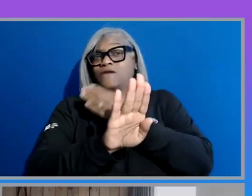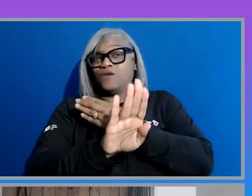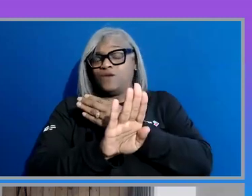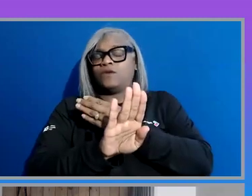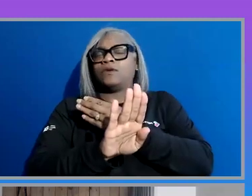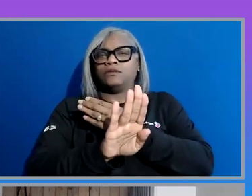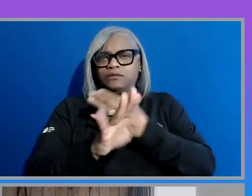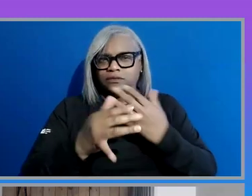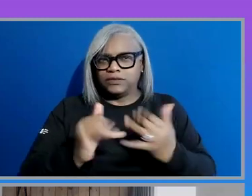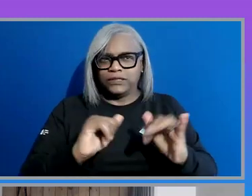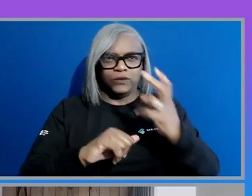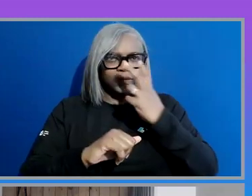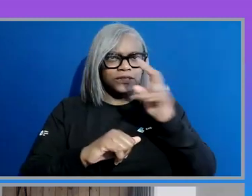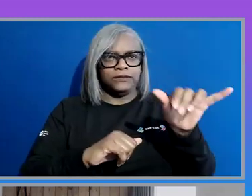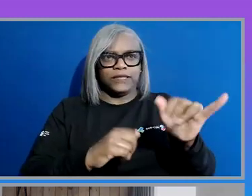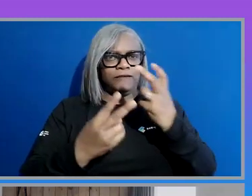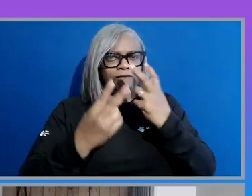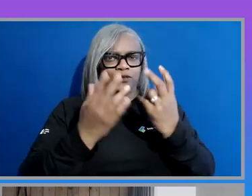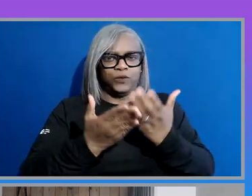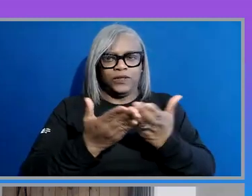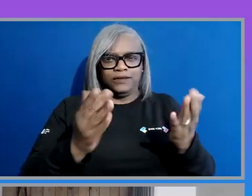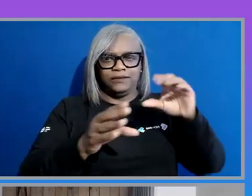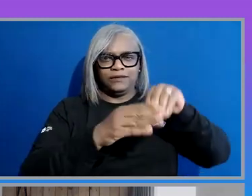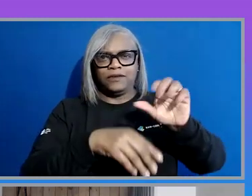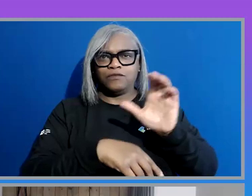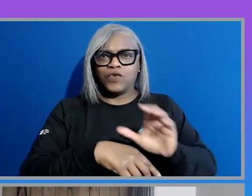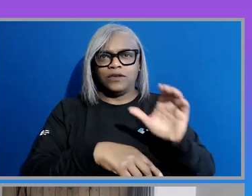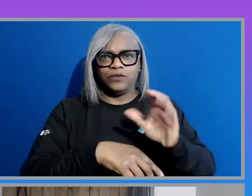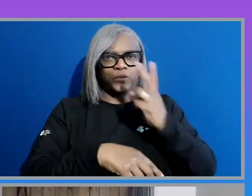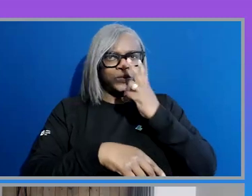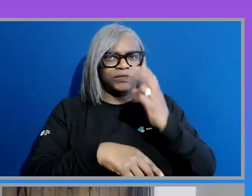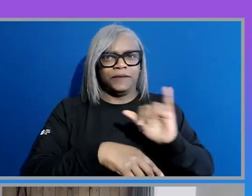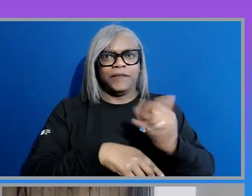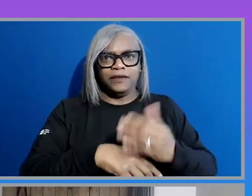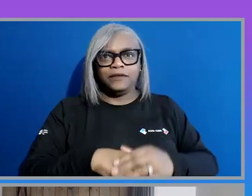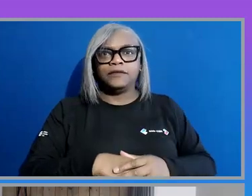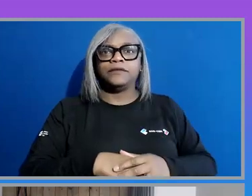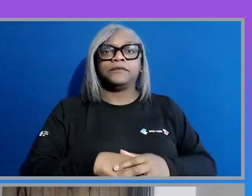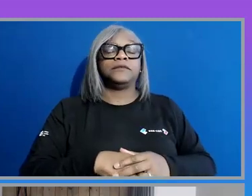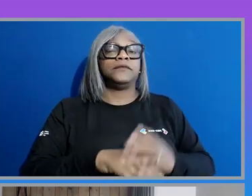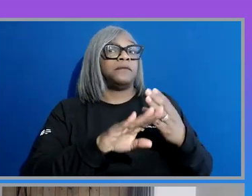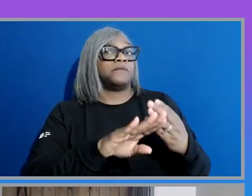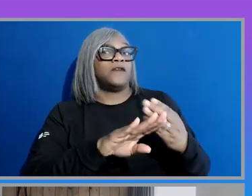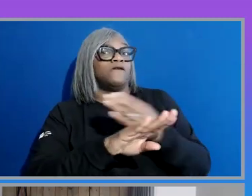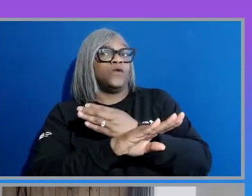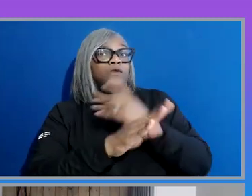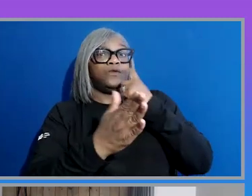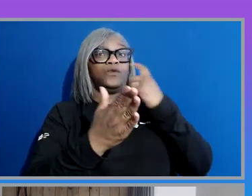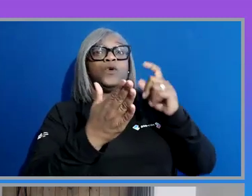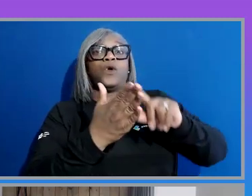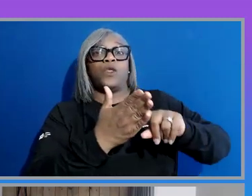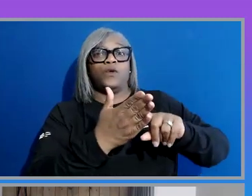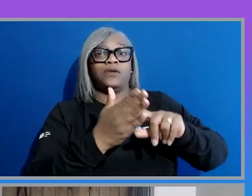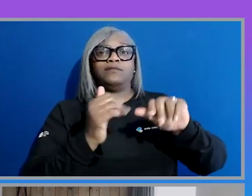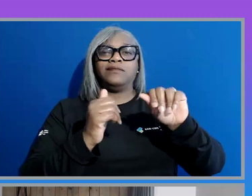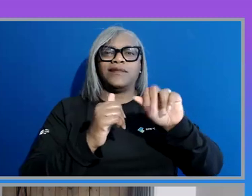we still have the same visual elements in the browser. But unlike before, we'll have a new accessible